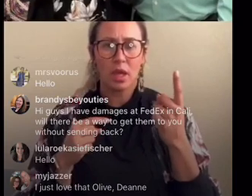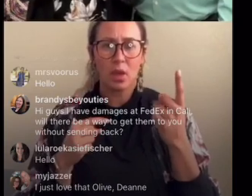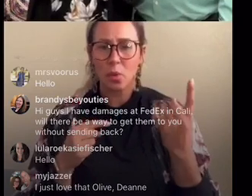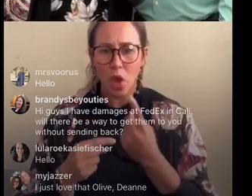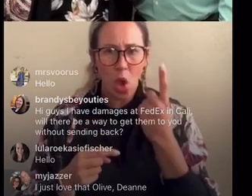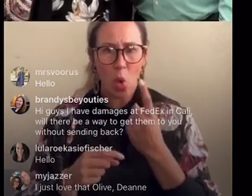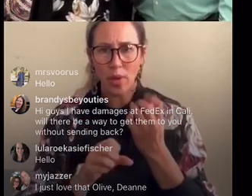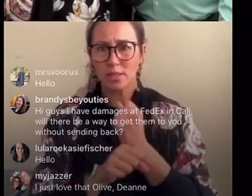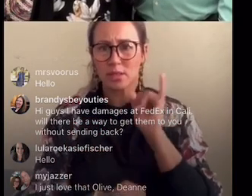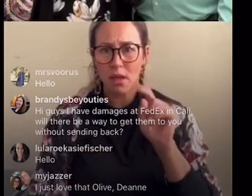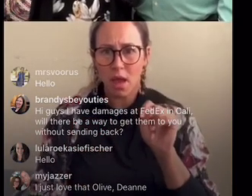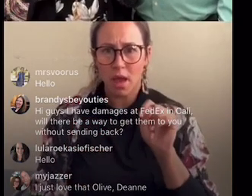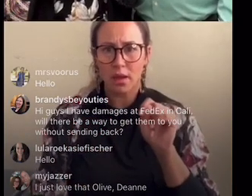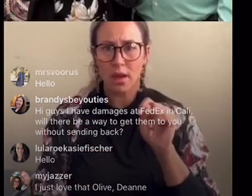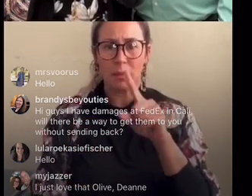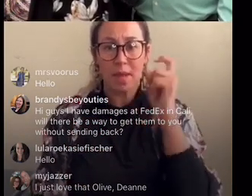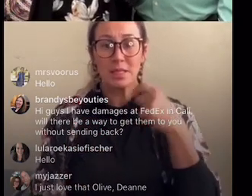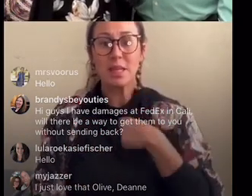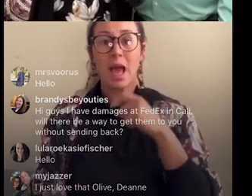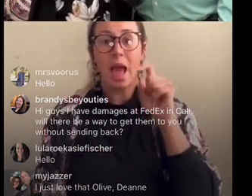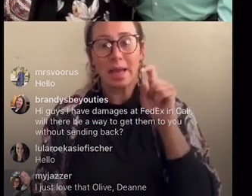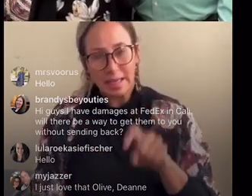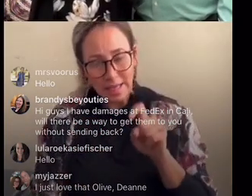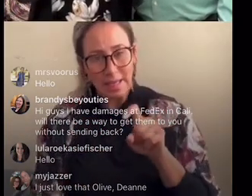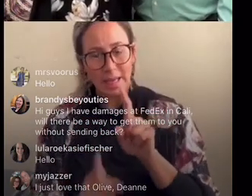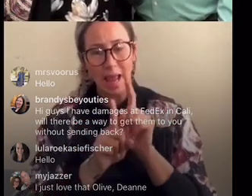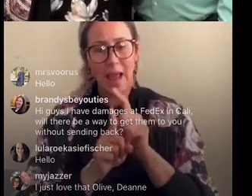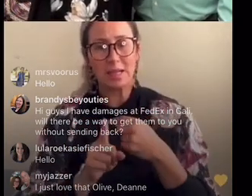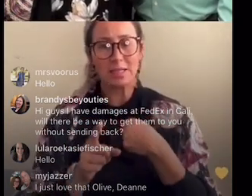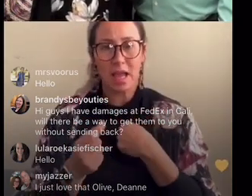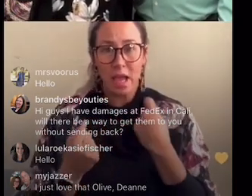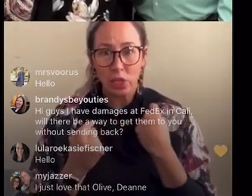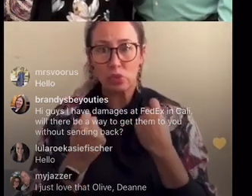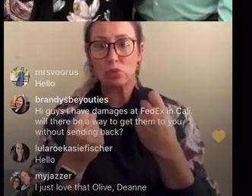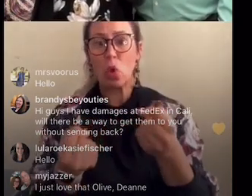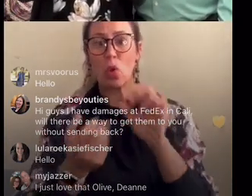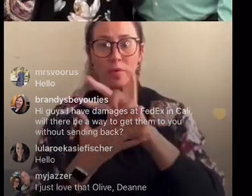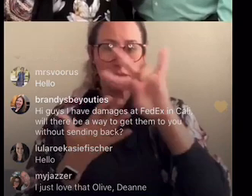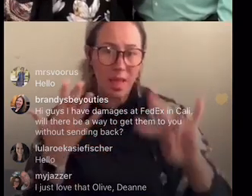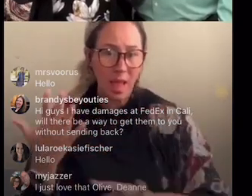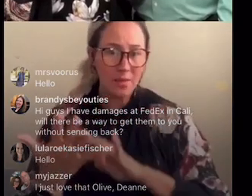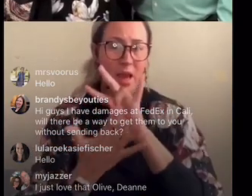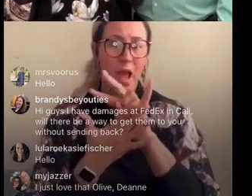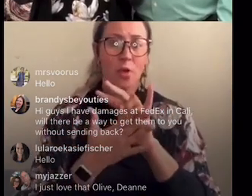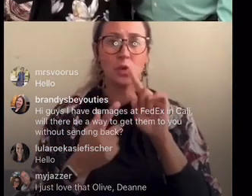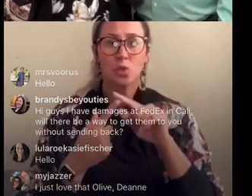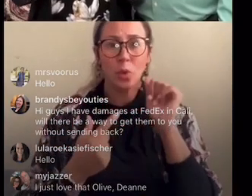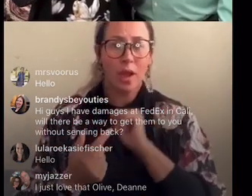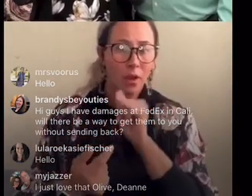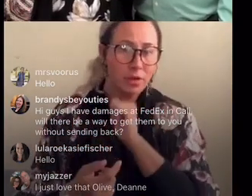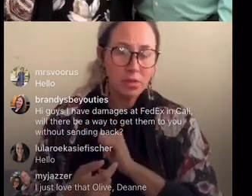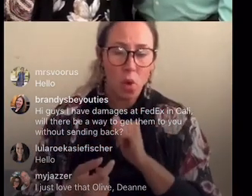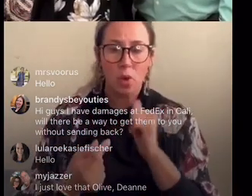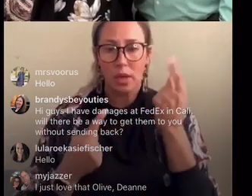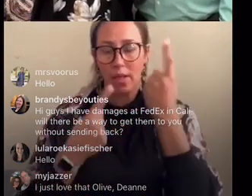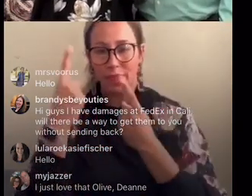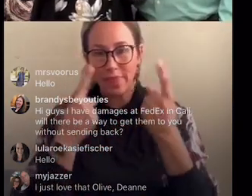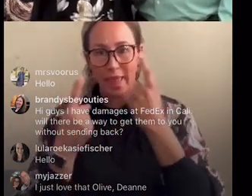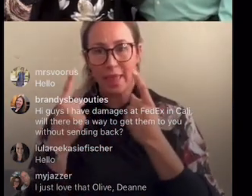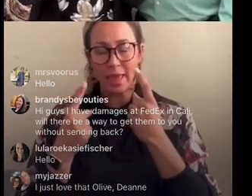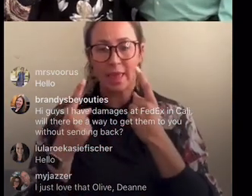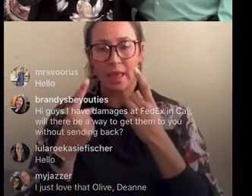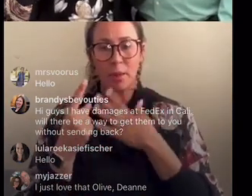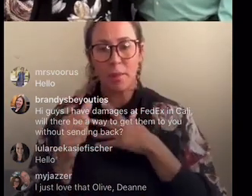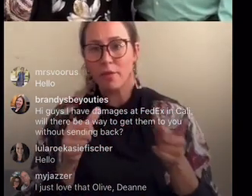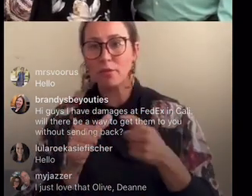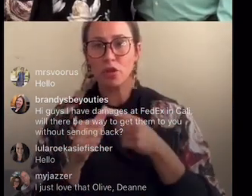because I needed, as I drove 7 hours driving over to Arizona thinking my very, very first